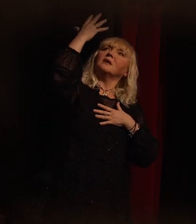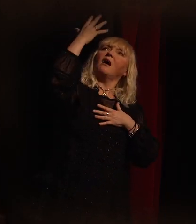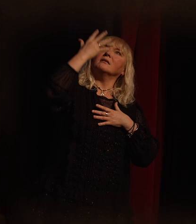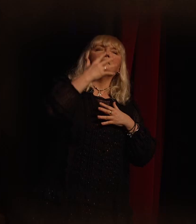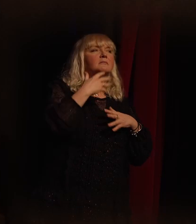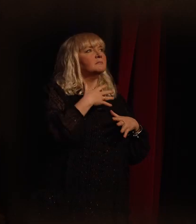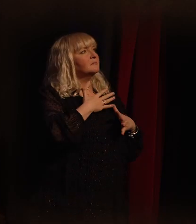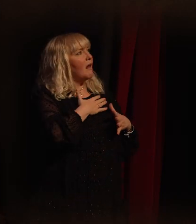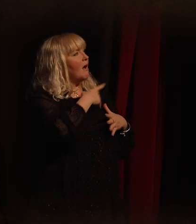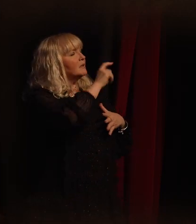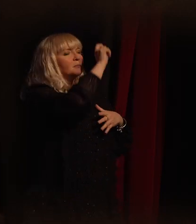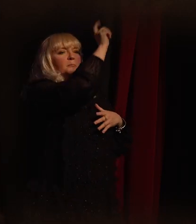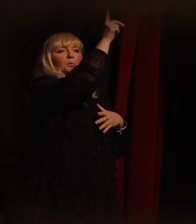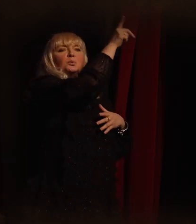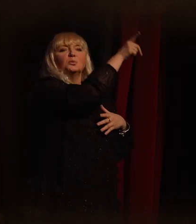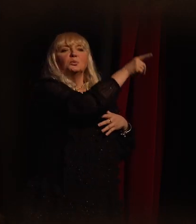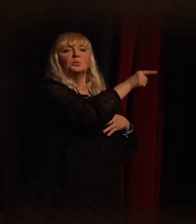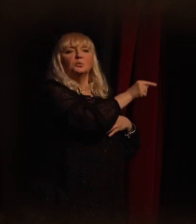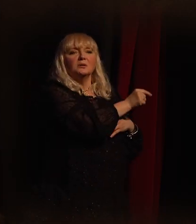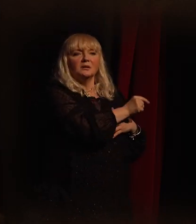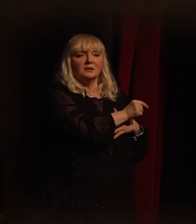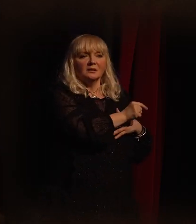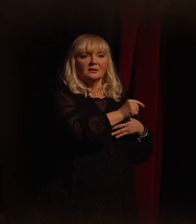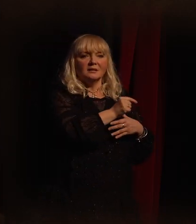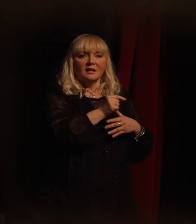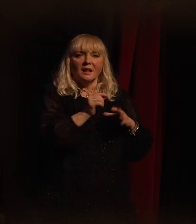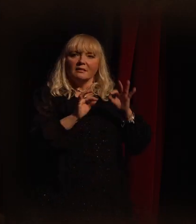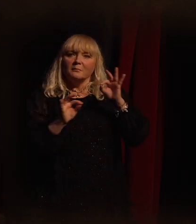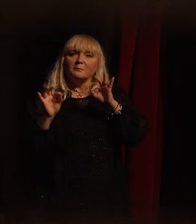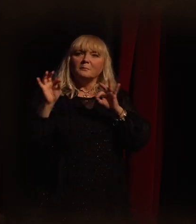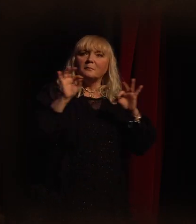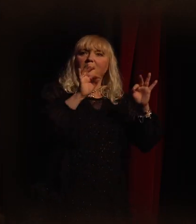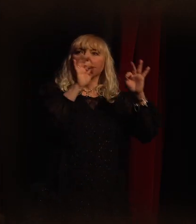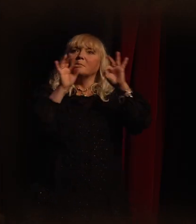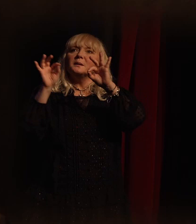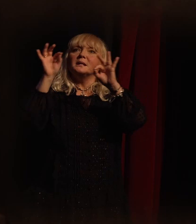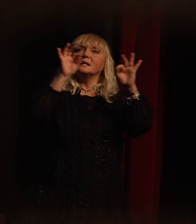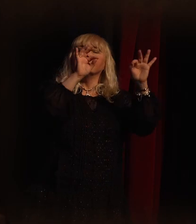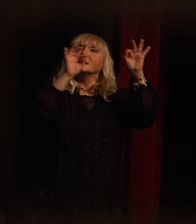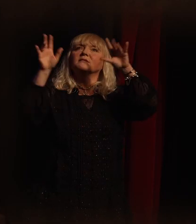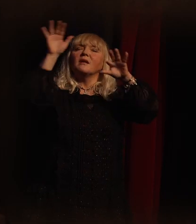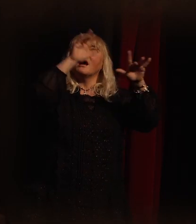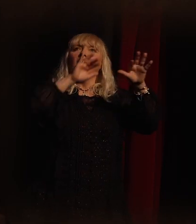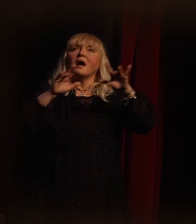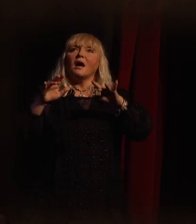Her progress by bee proclaimed in sovereign, swerveless tune, the bravest of the